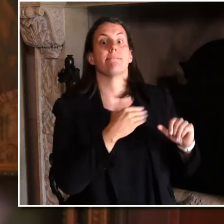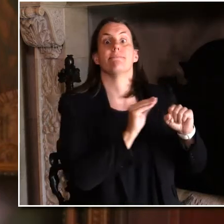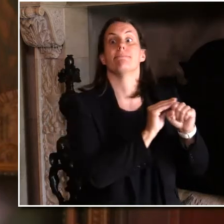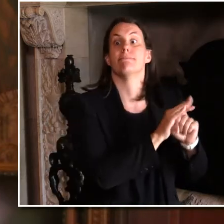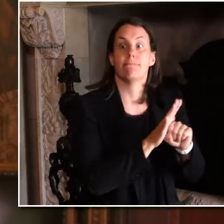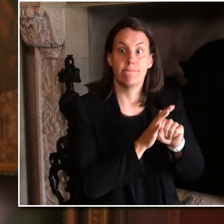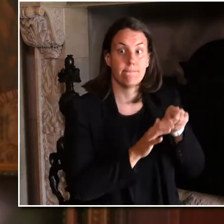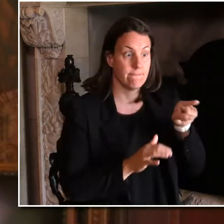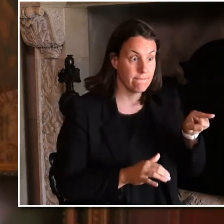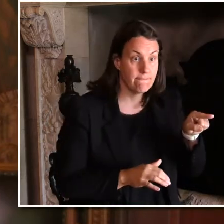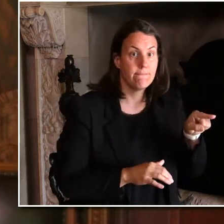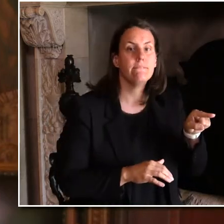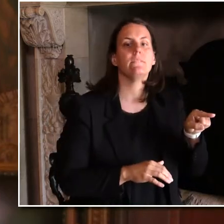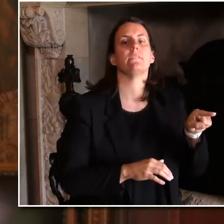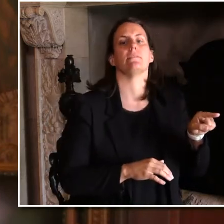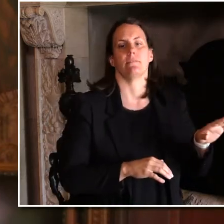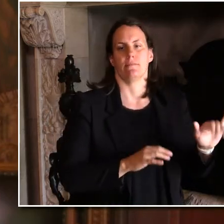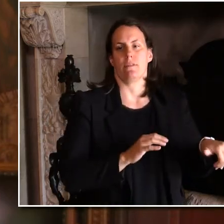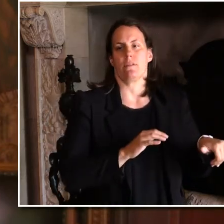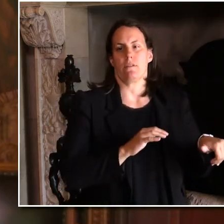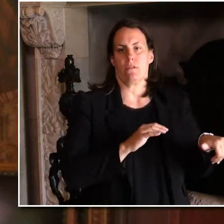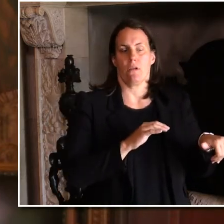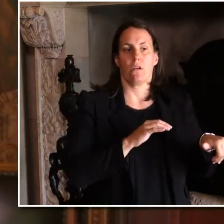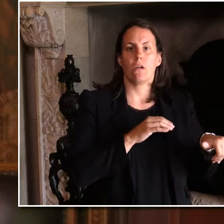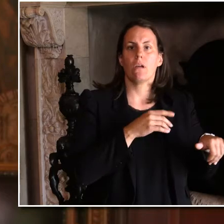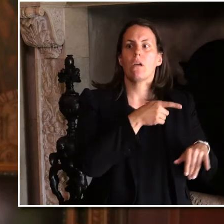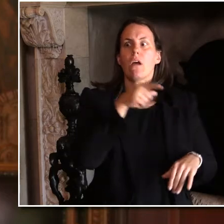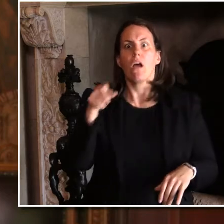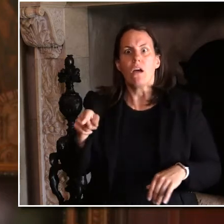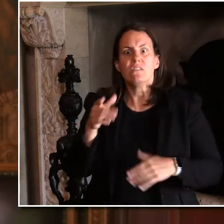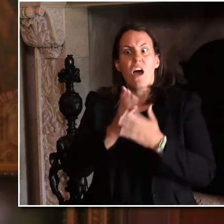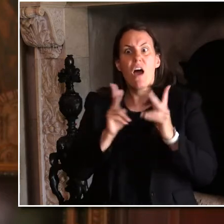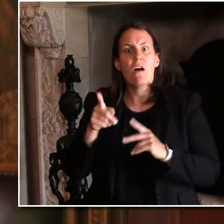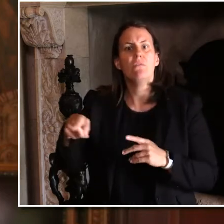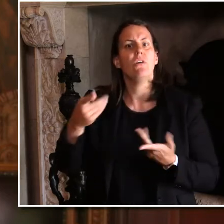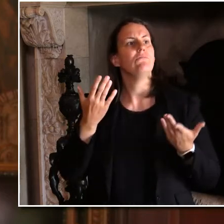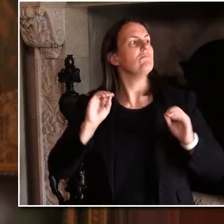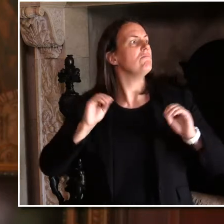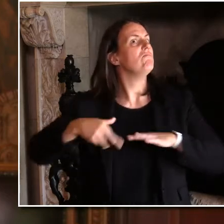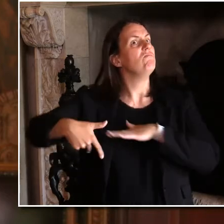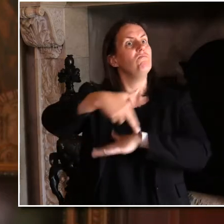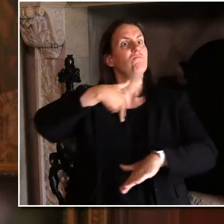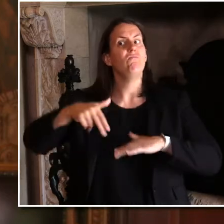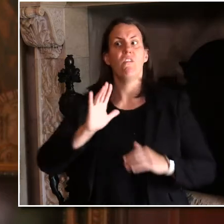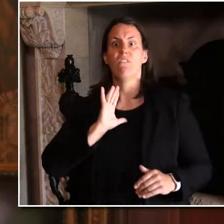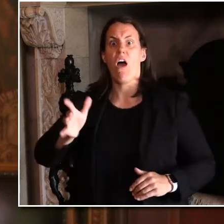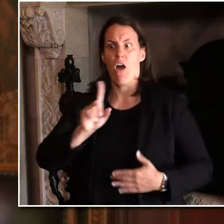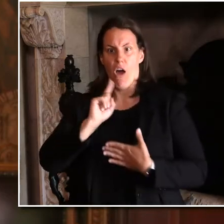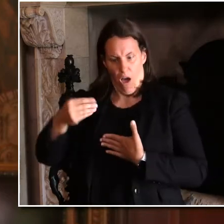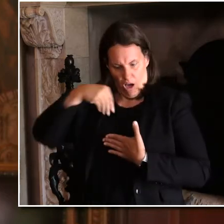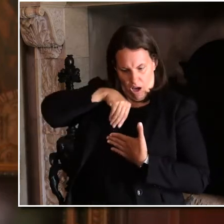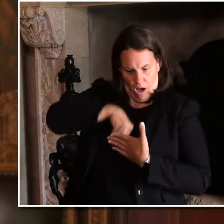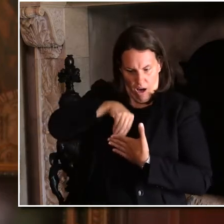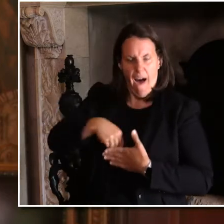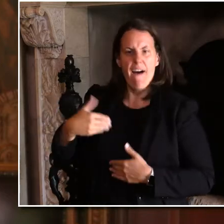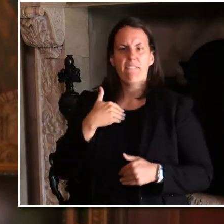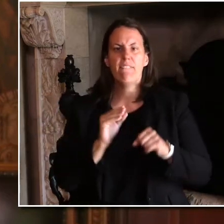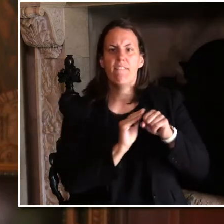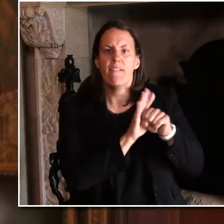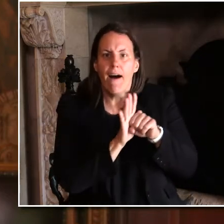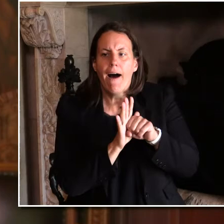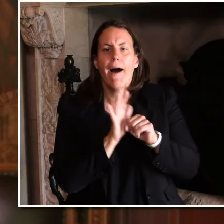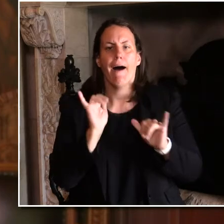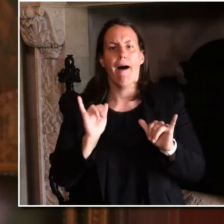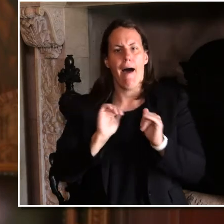be infected and not have any symptoms. There haven't been enough tests all the time to go around that every person in every community can get a test